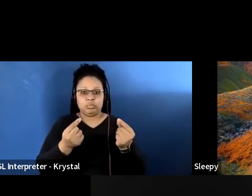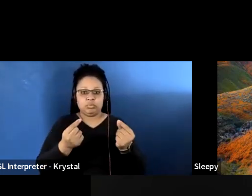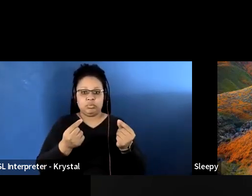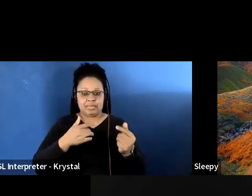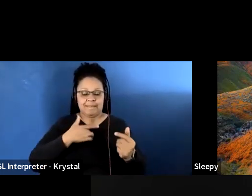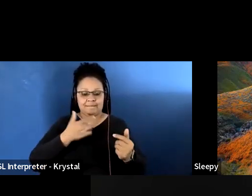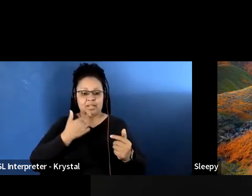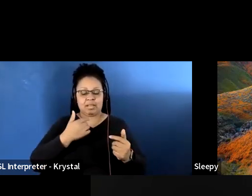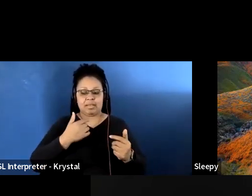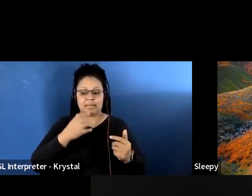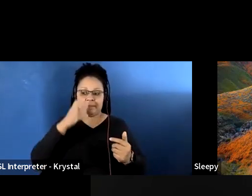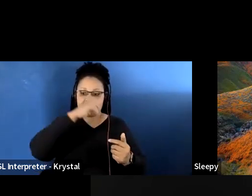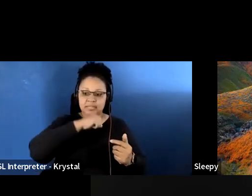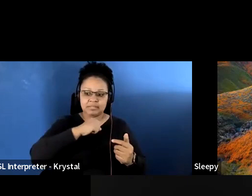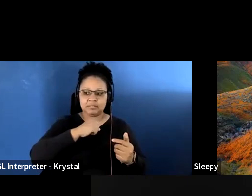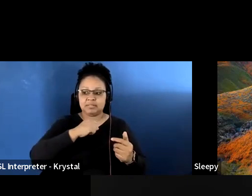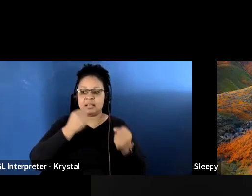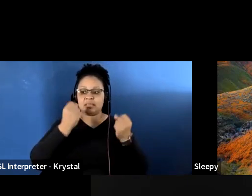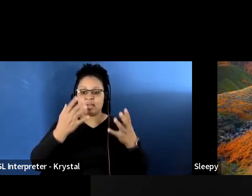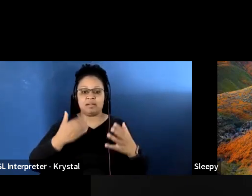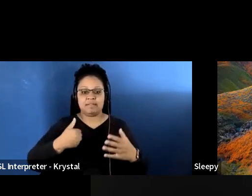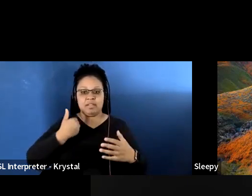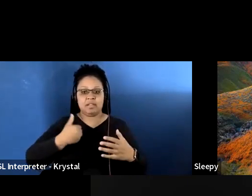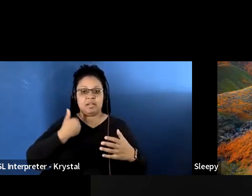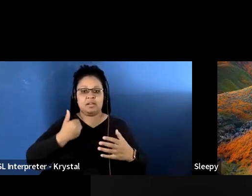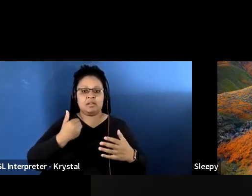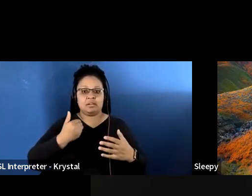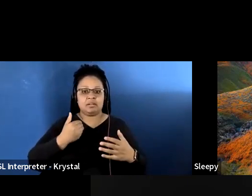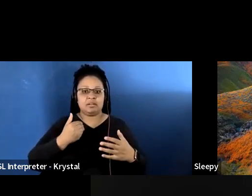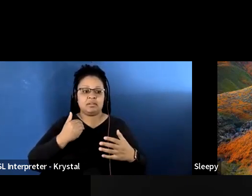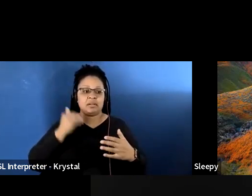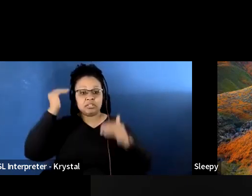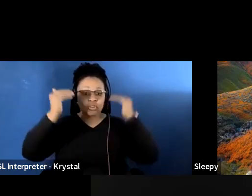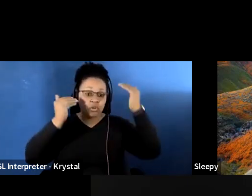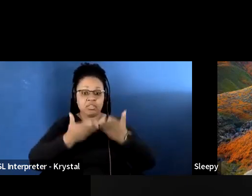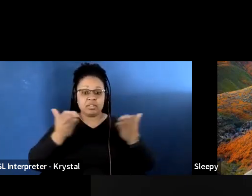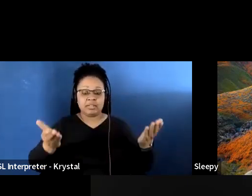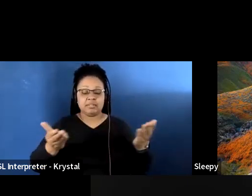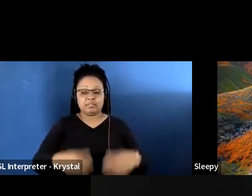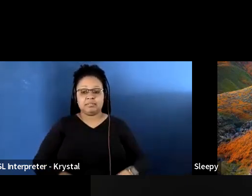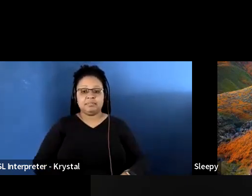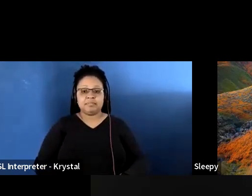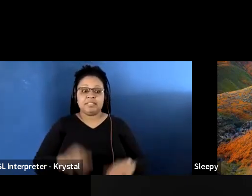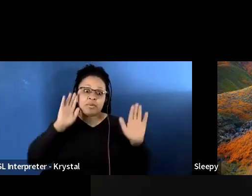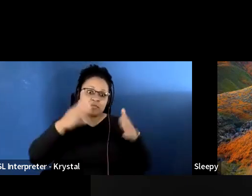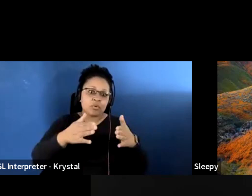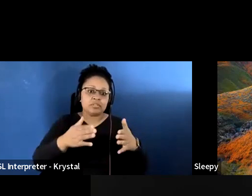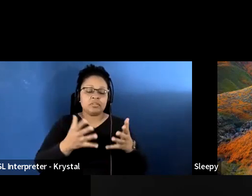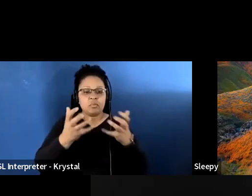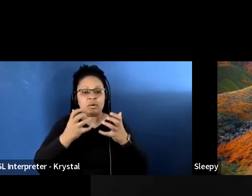a lot of the younger adult things because I was too busy trying to grow up. And anybody else?